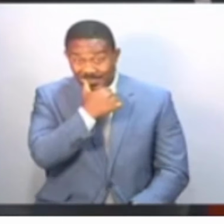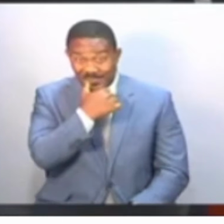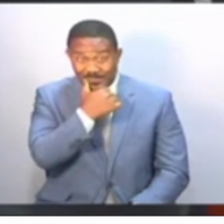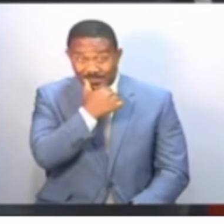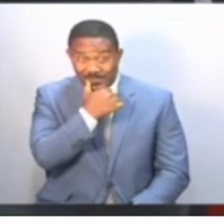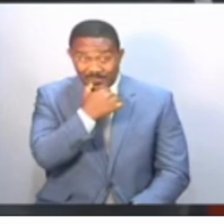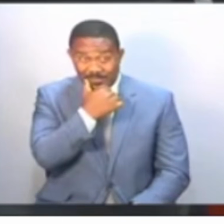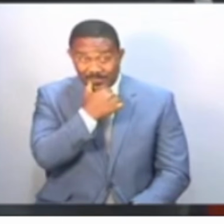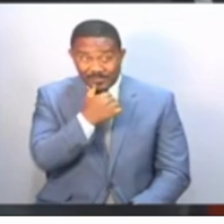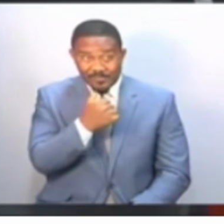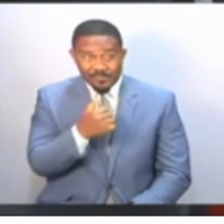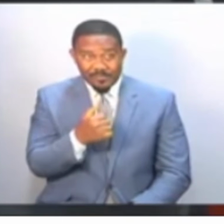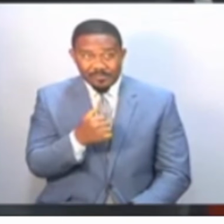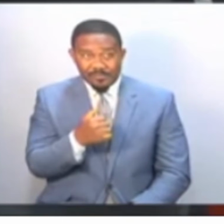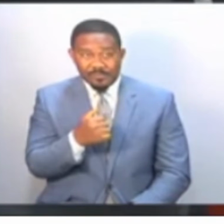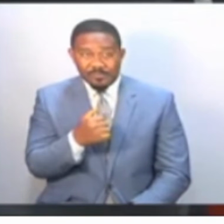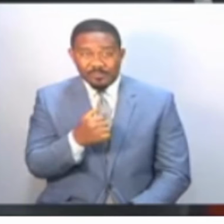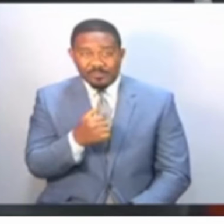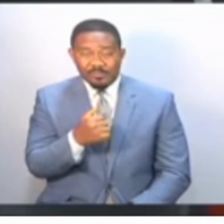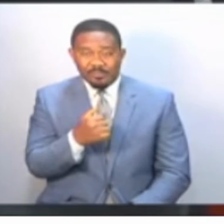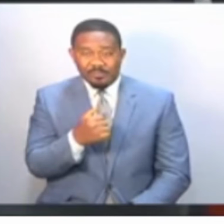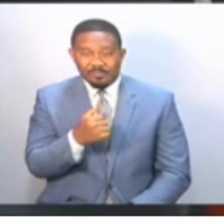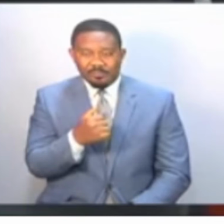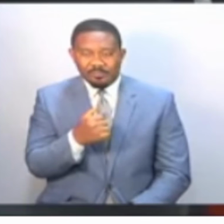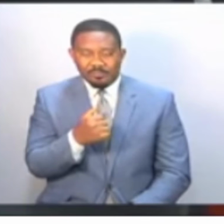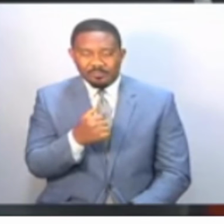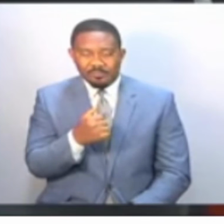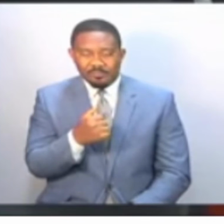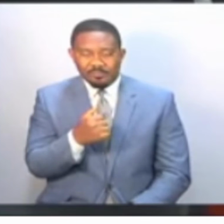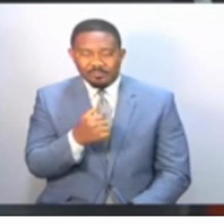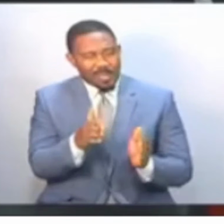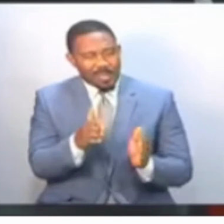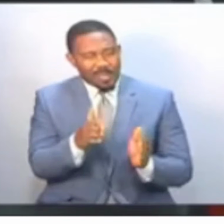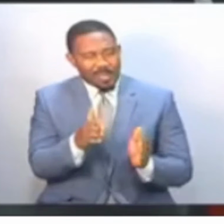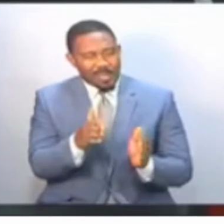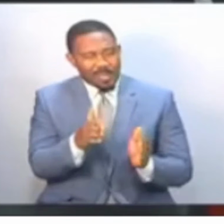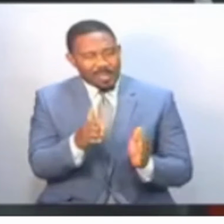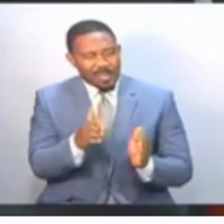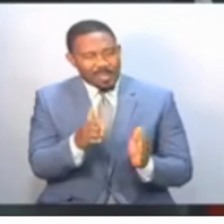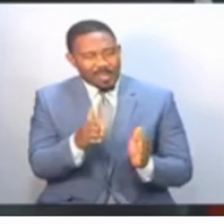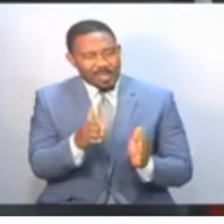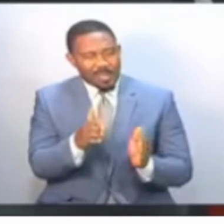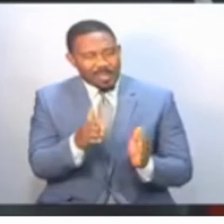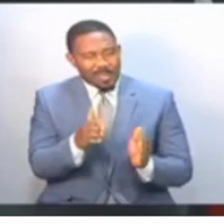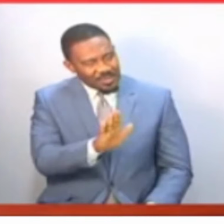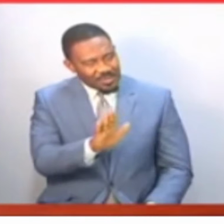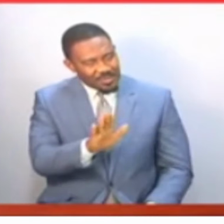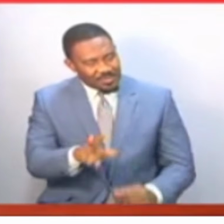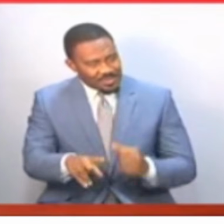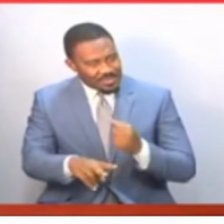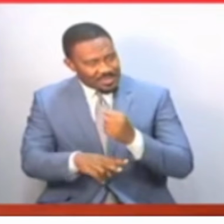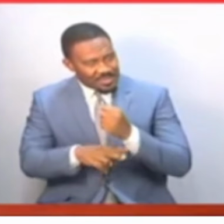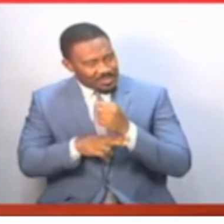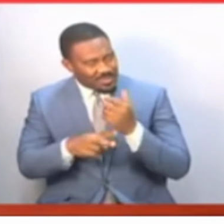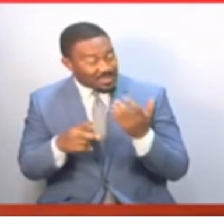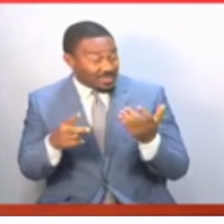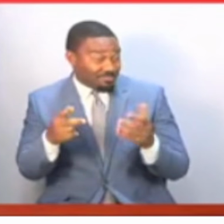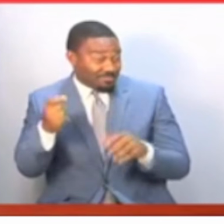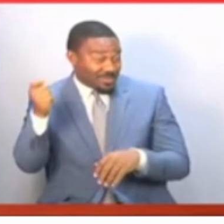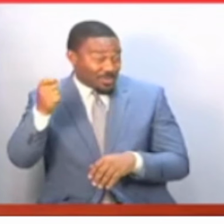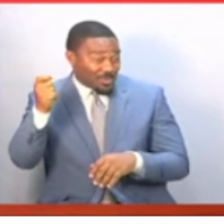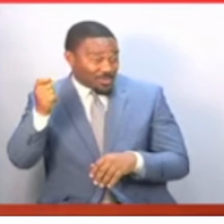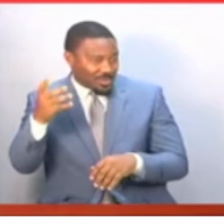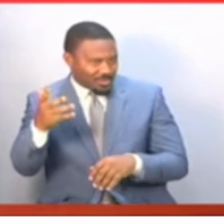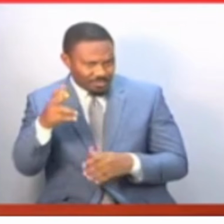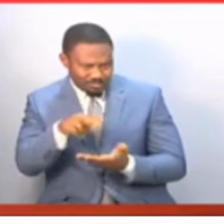Speaker. Honourable Minority Leader, your Deputy Whip was on the feet. I recognize